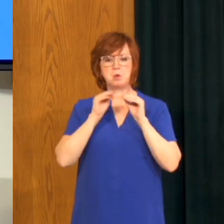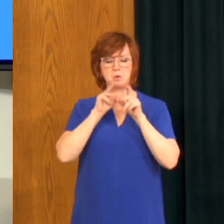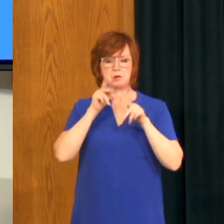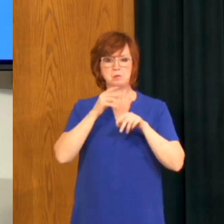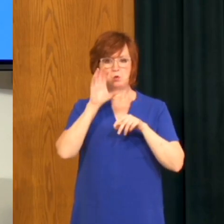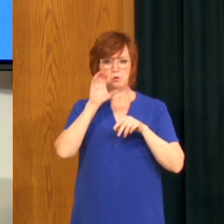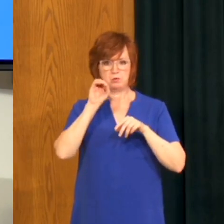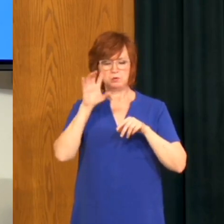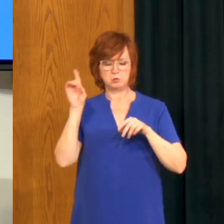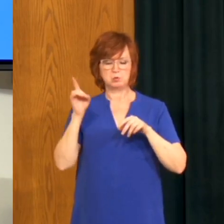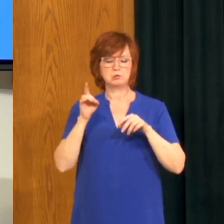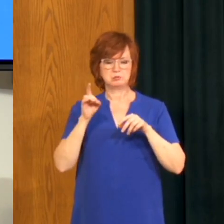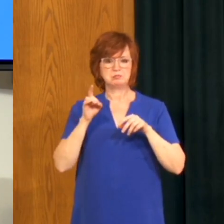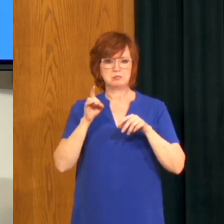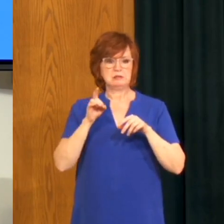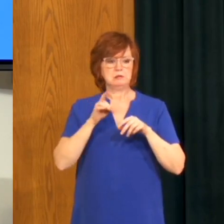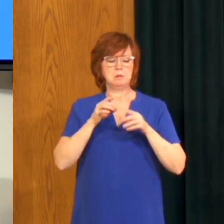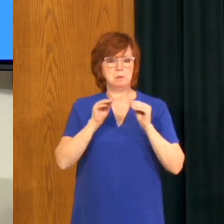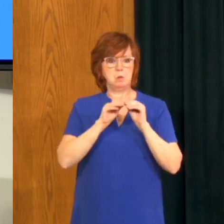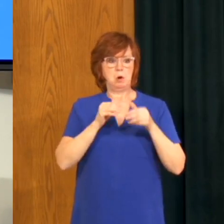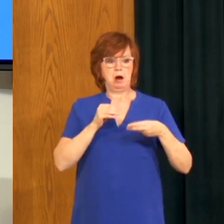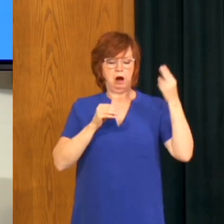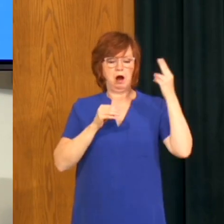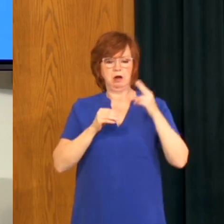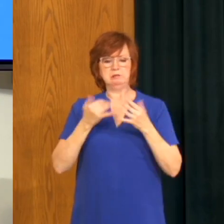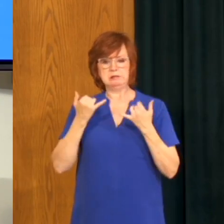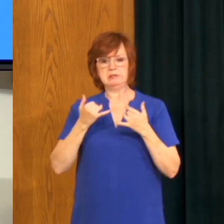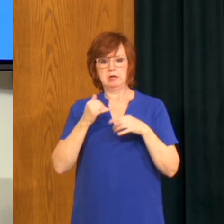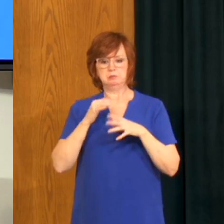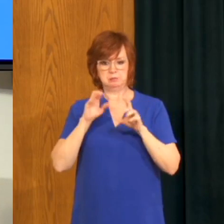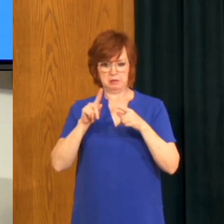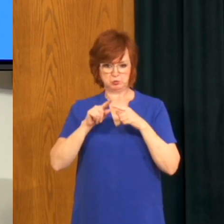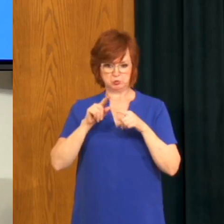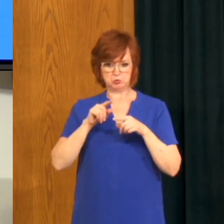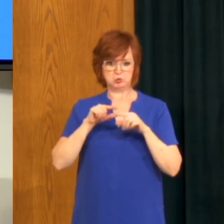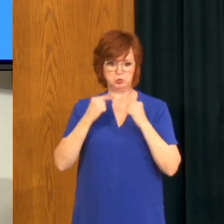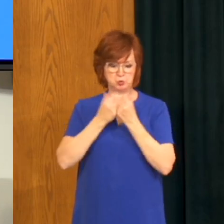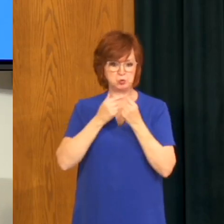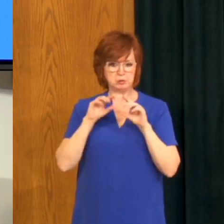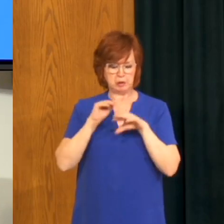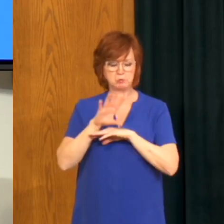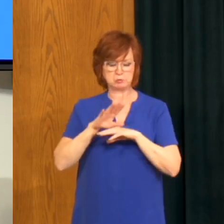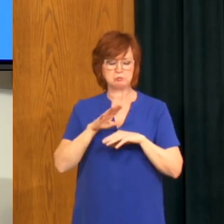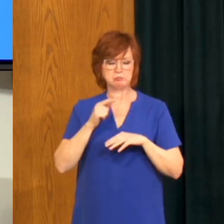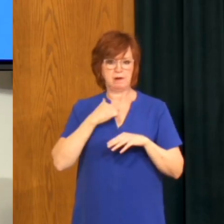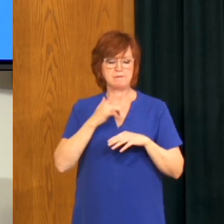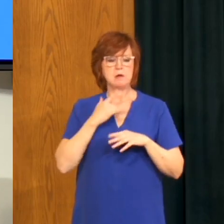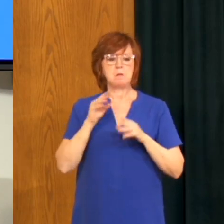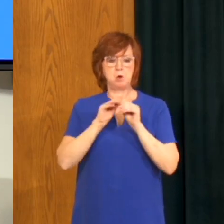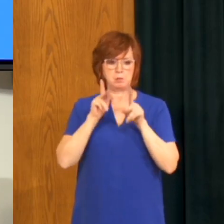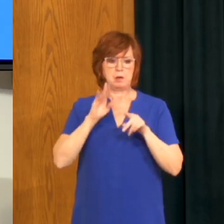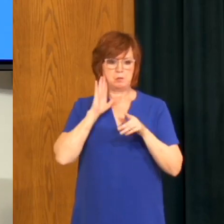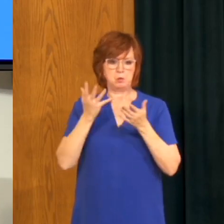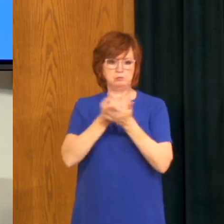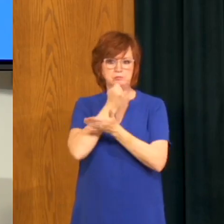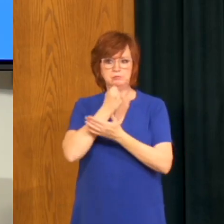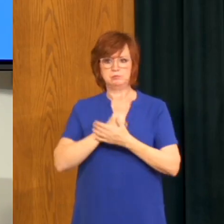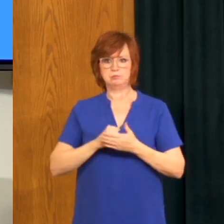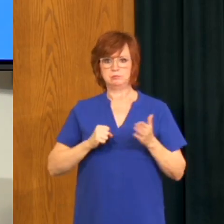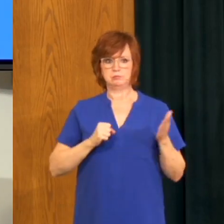now that we're getting back into our new normal to start addressing those things aggressively again. Thank you,